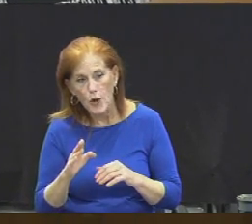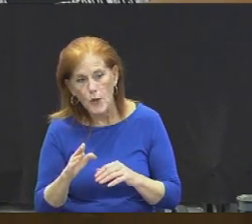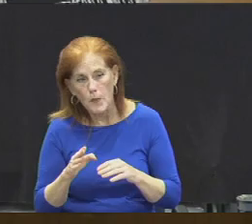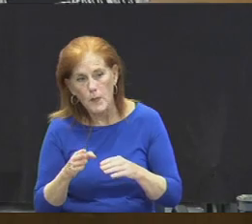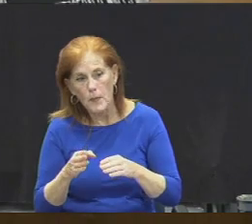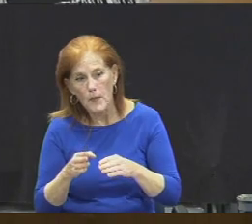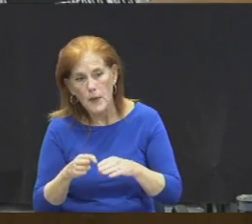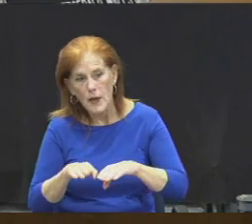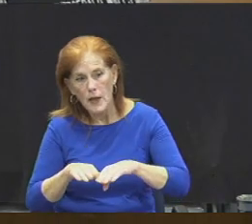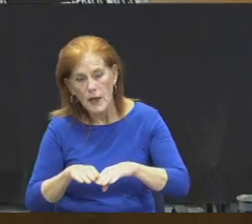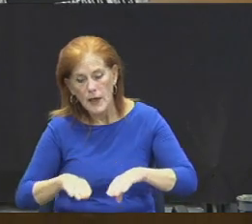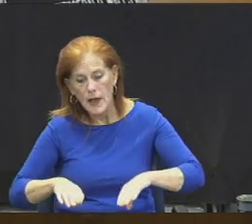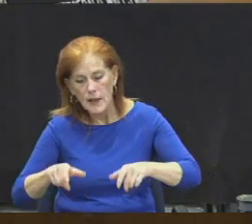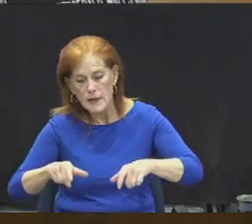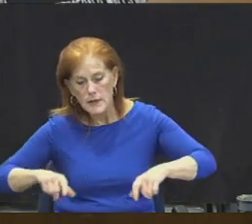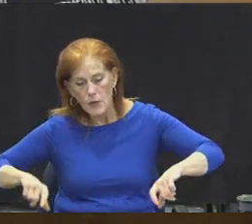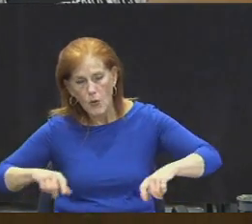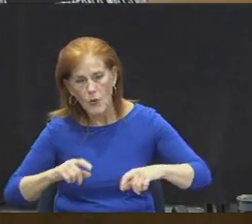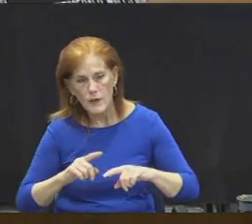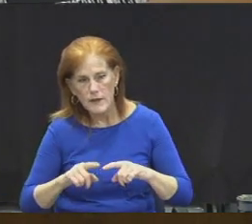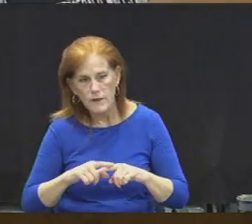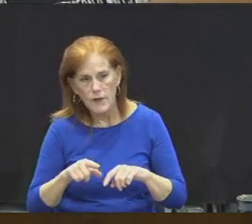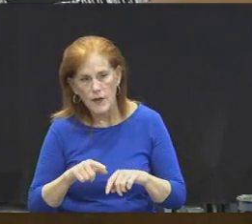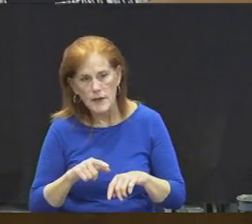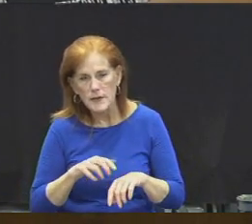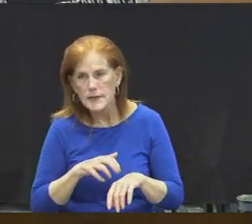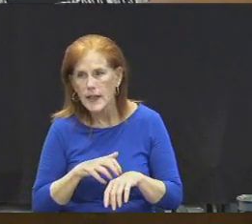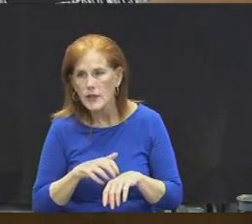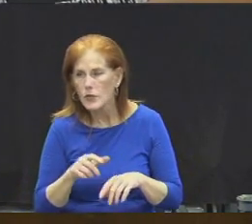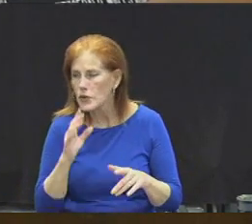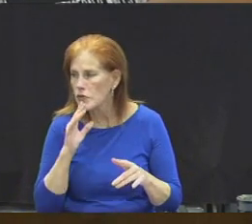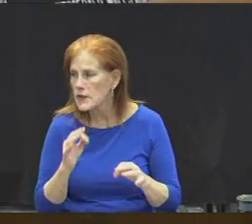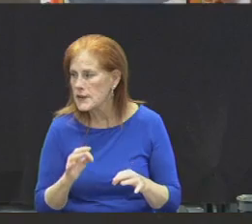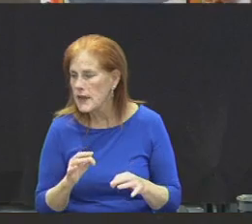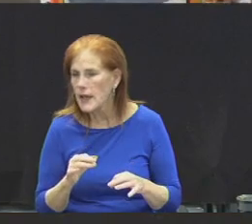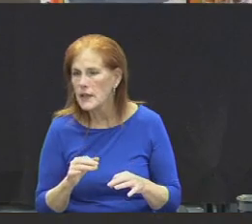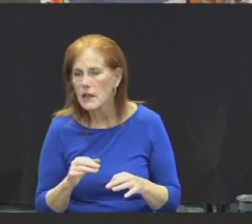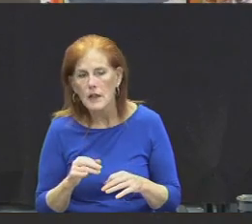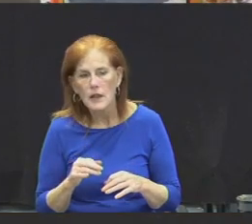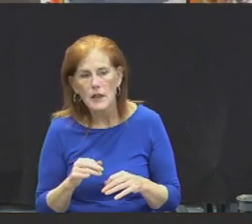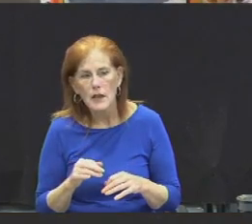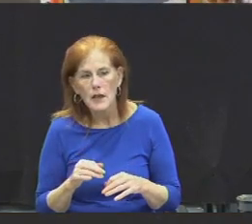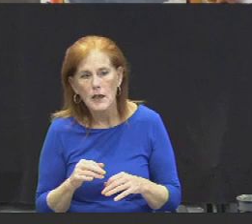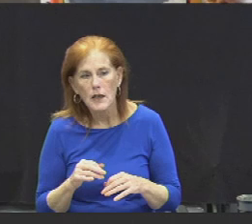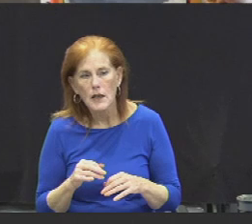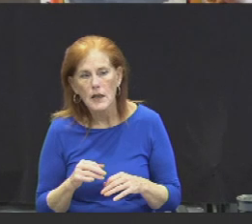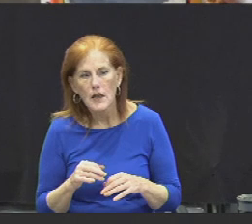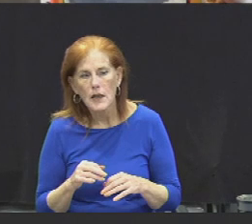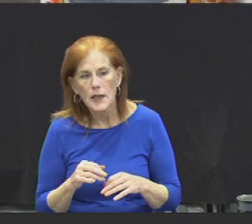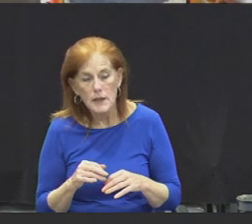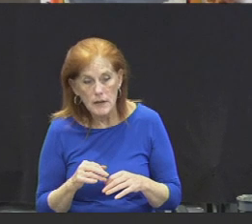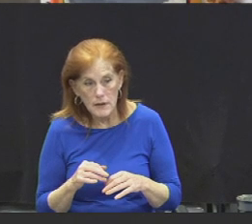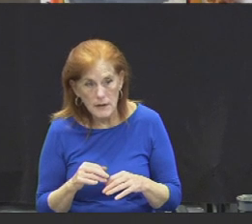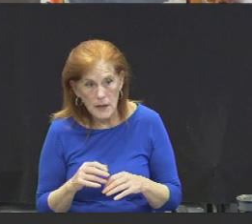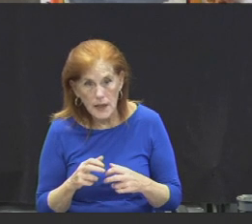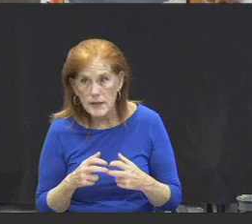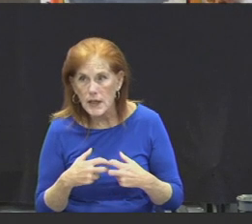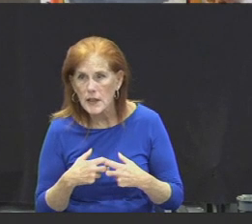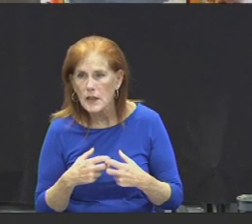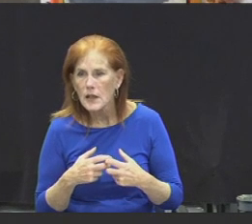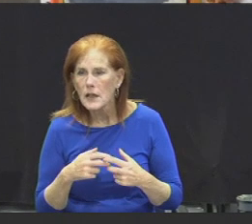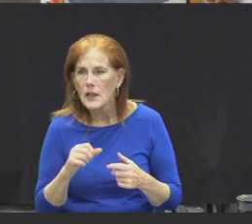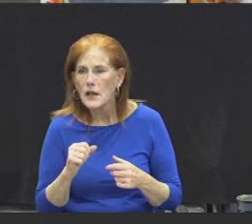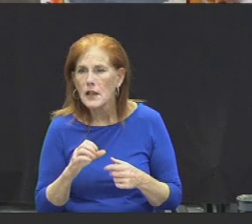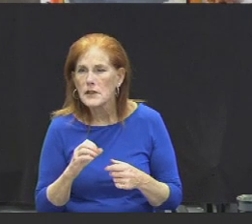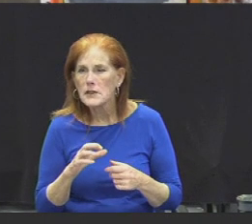textured concrete? Kind of what did you guys decide on? It's a socket joint. But we are not